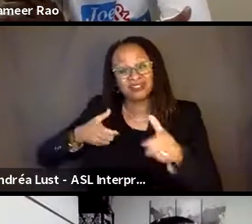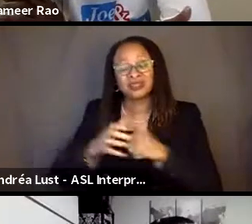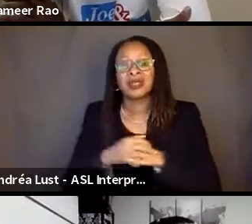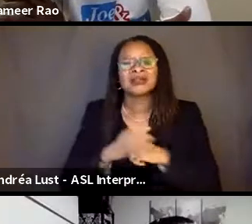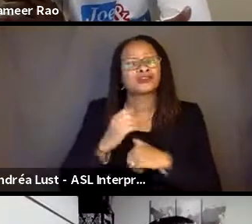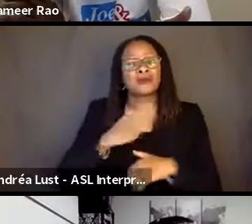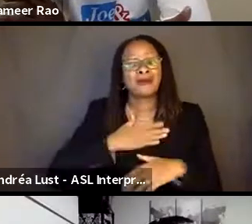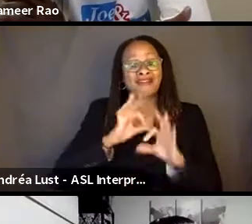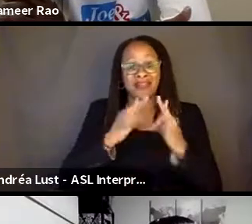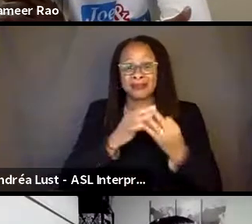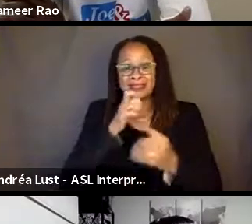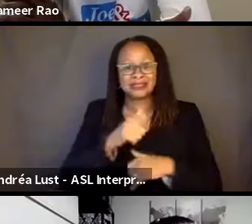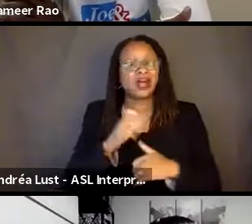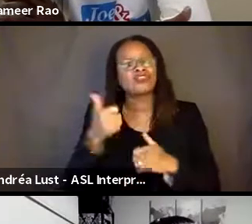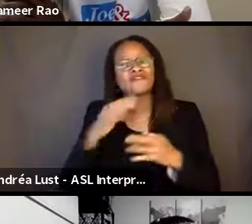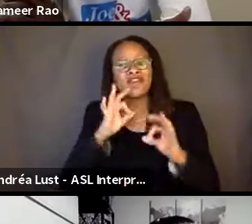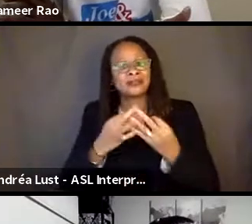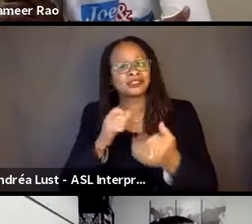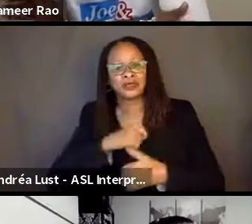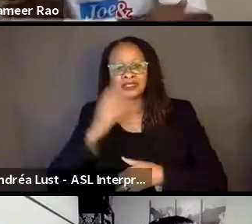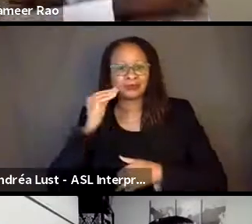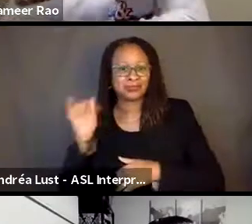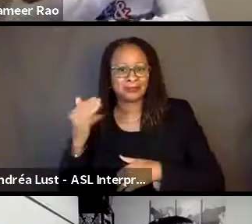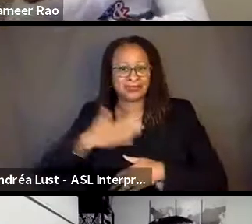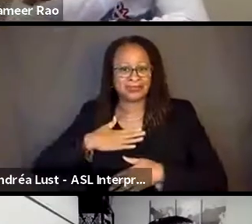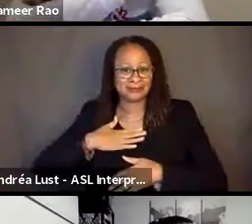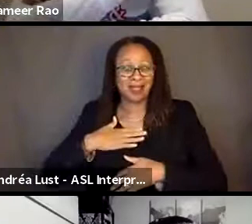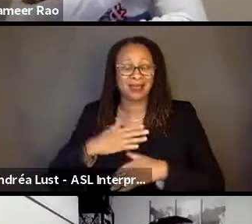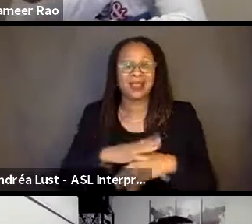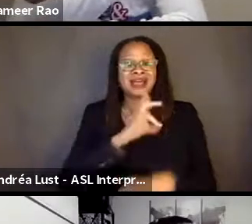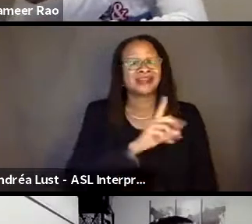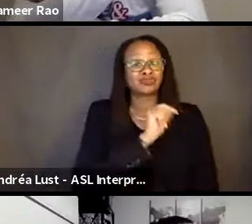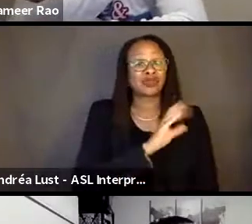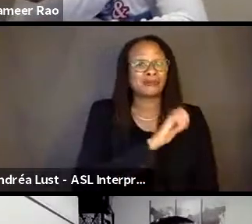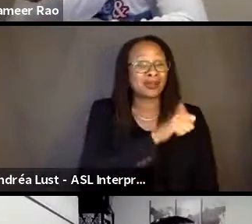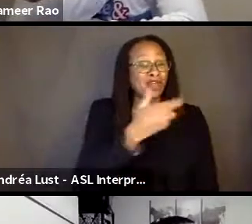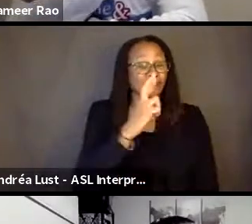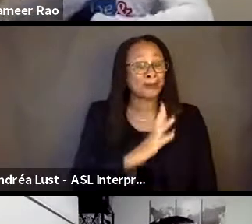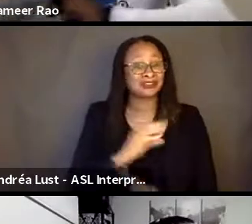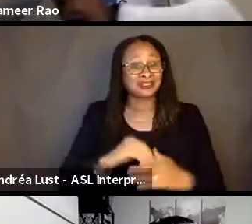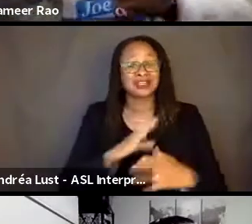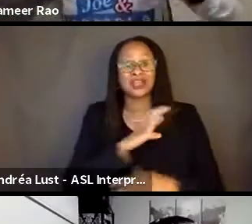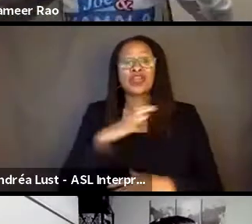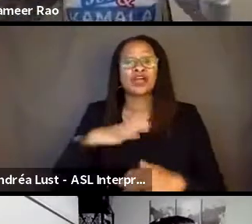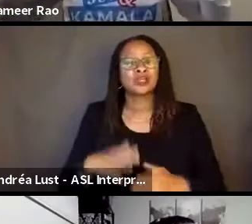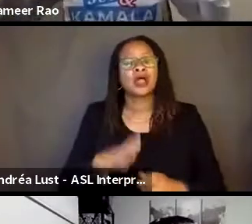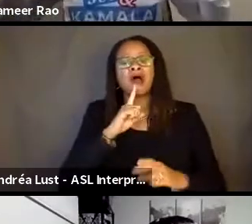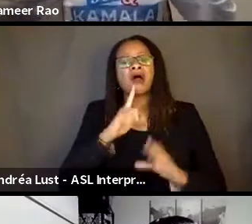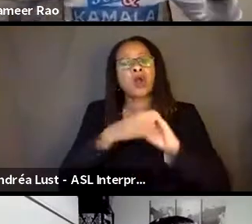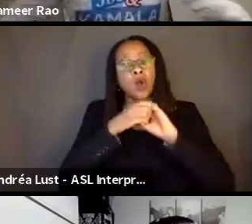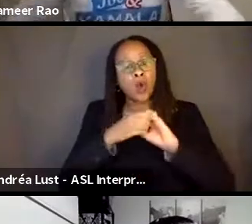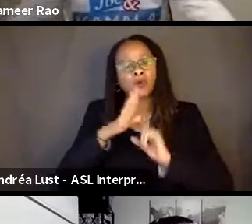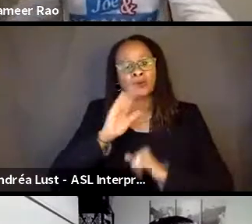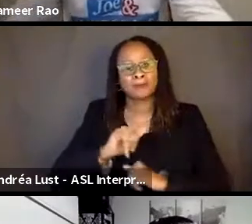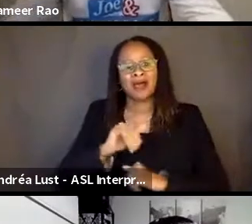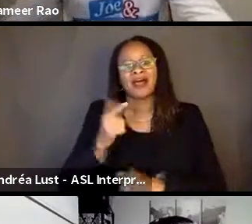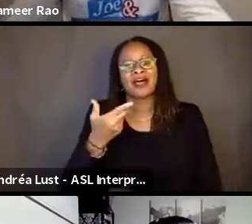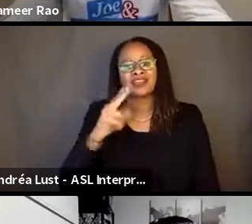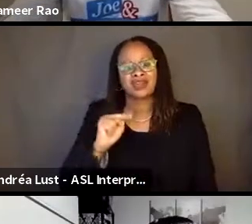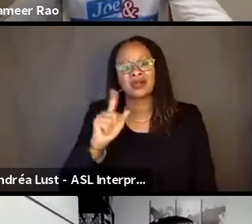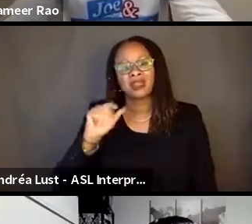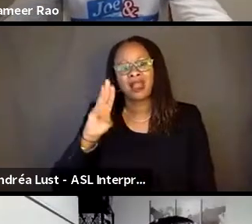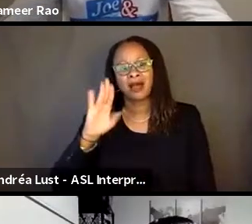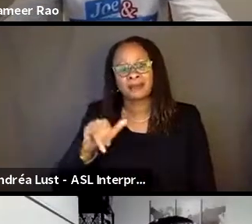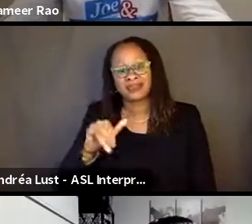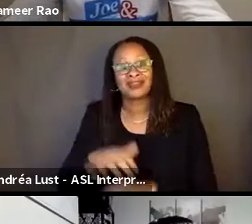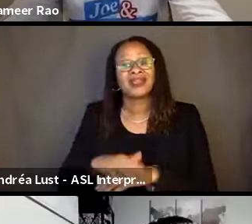my family did. Donald Trump and the Republicans in Congress are owned by the gun lobby. Joe Biden